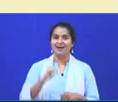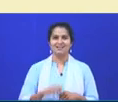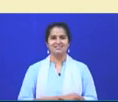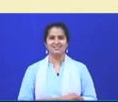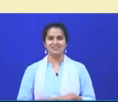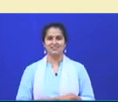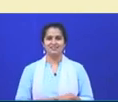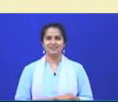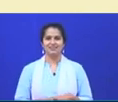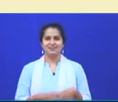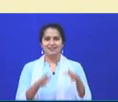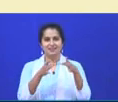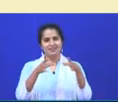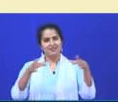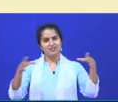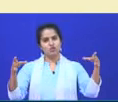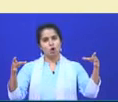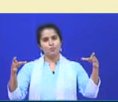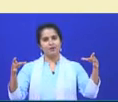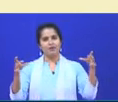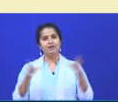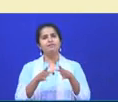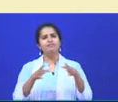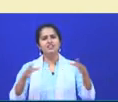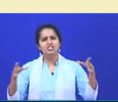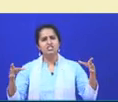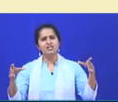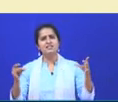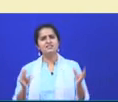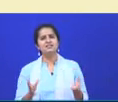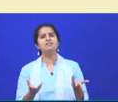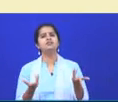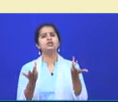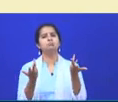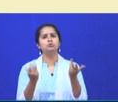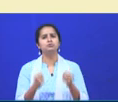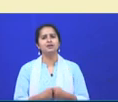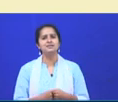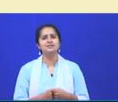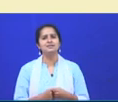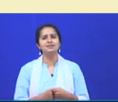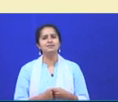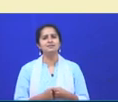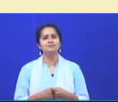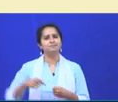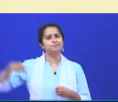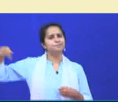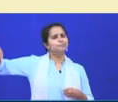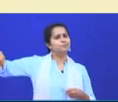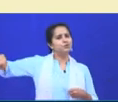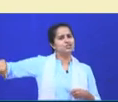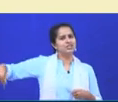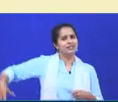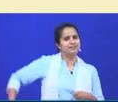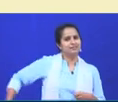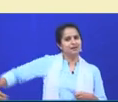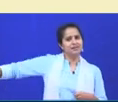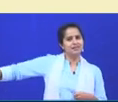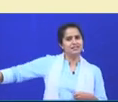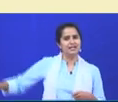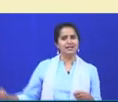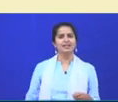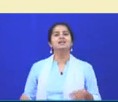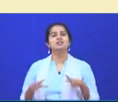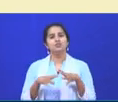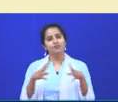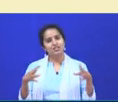Mukhe asti. The scorpion, vrishchikasya visham, kutra asti, puchhe, in